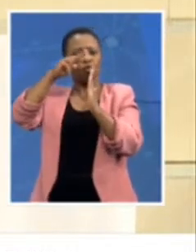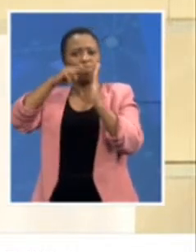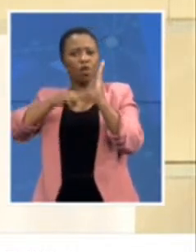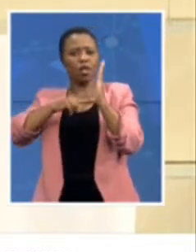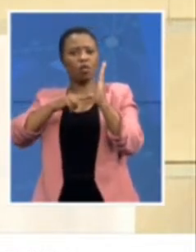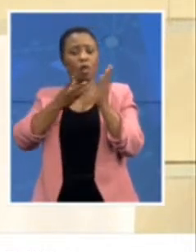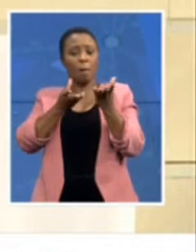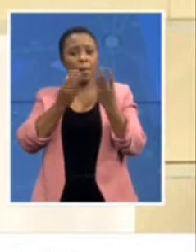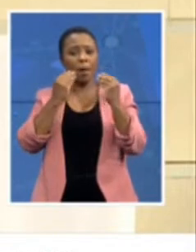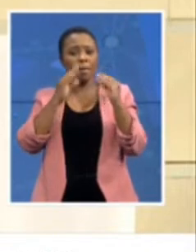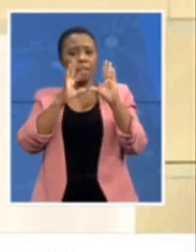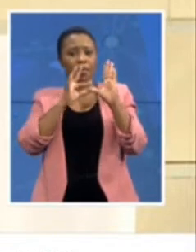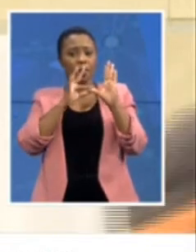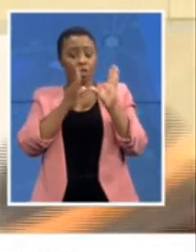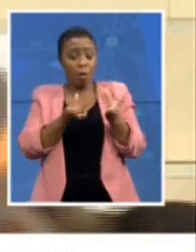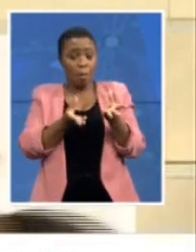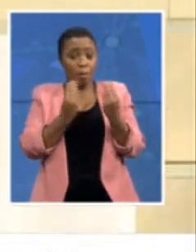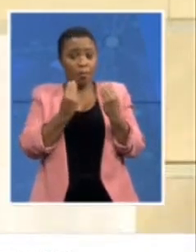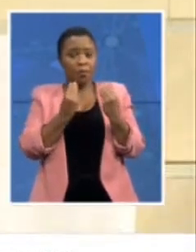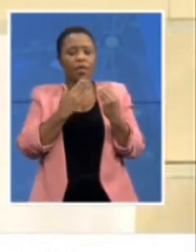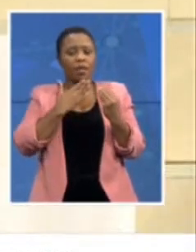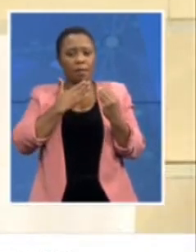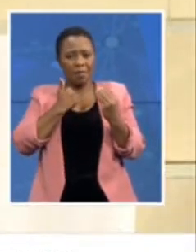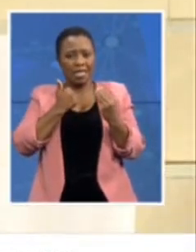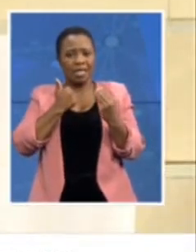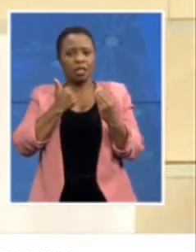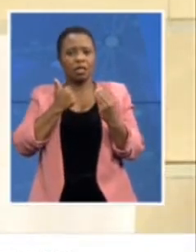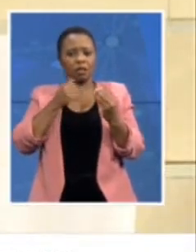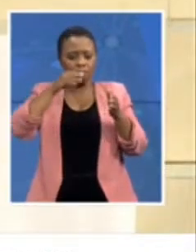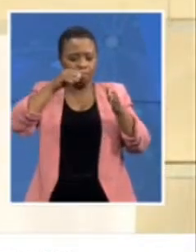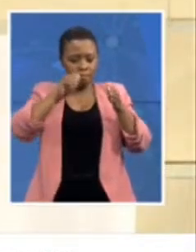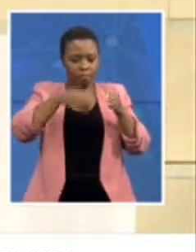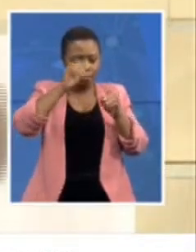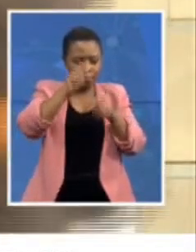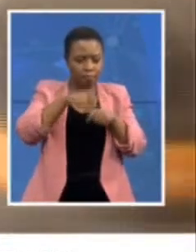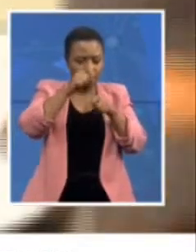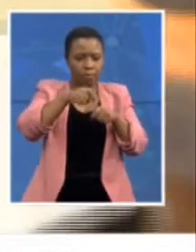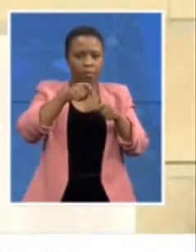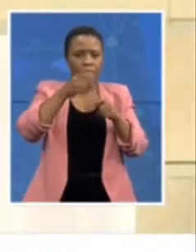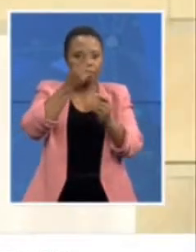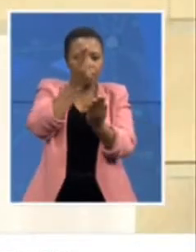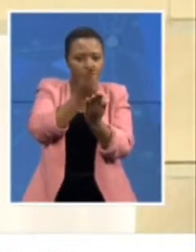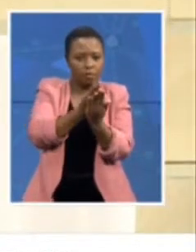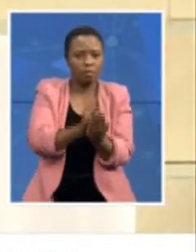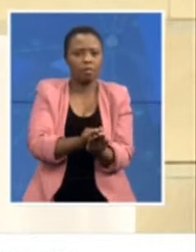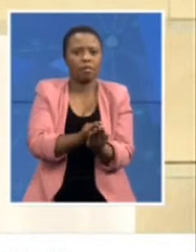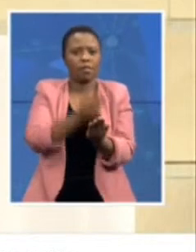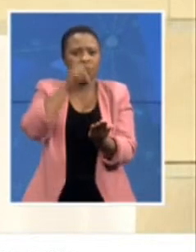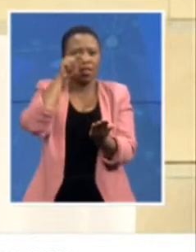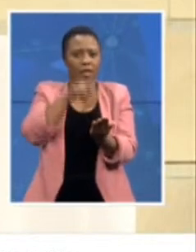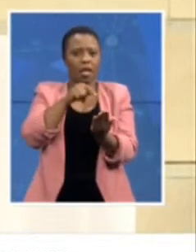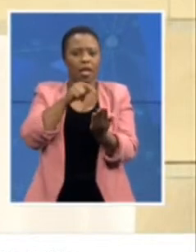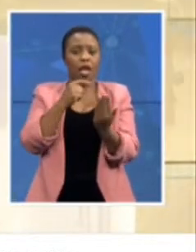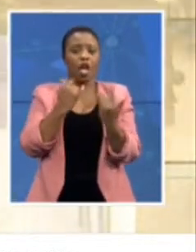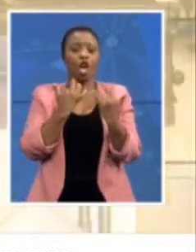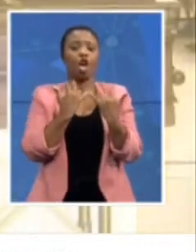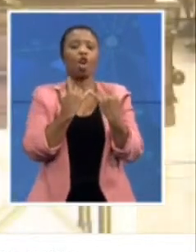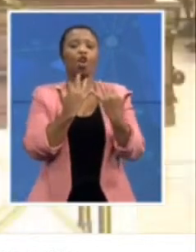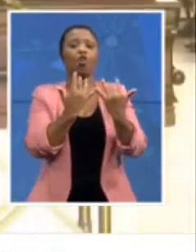lapho, utshani ngaphezulu buyothi, lala sithandwa,